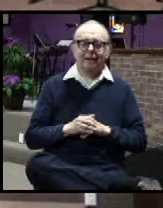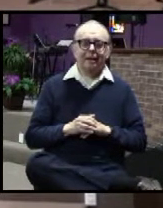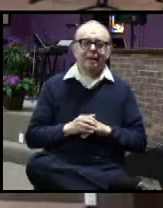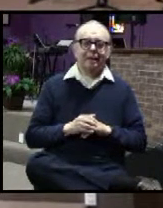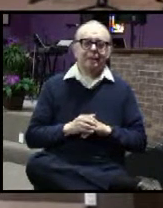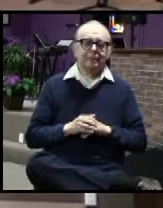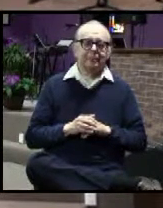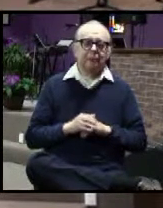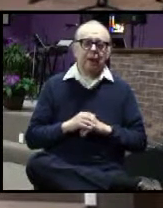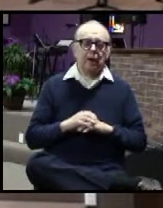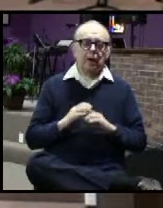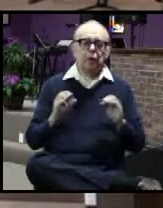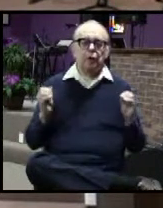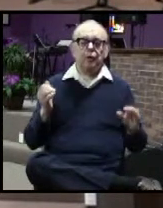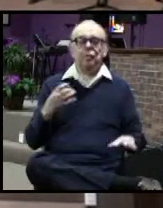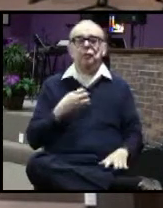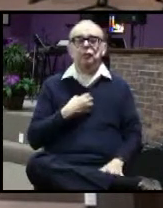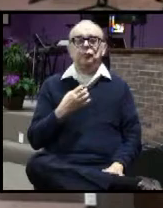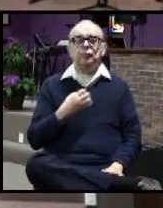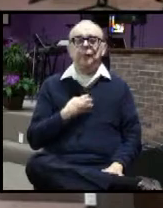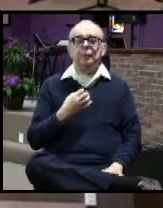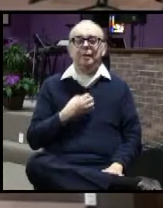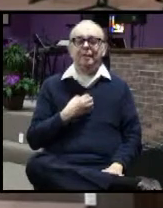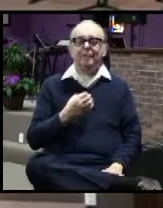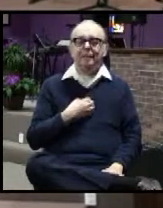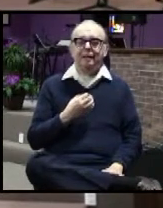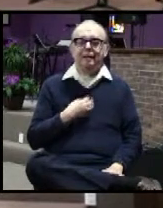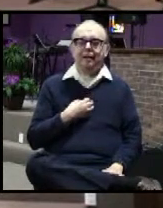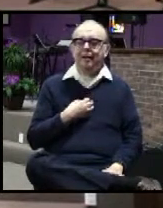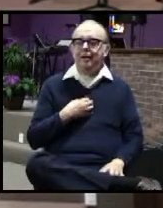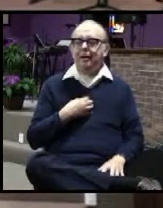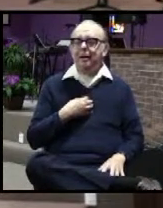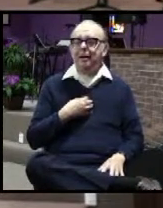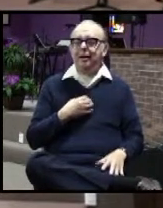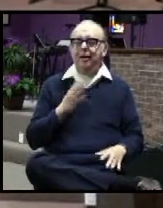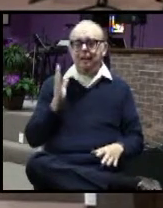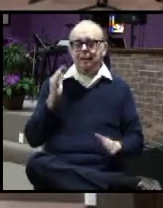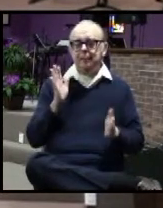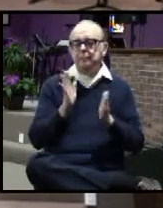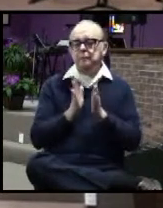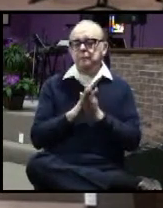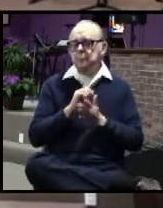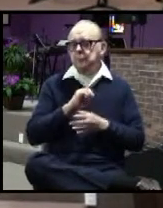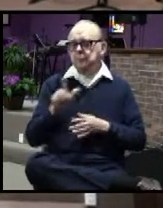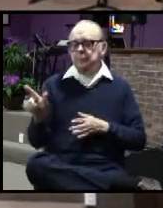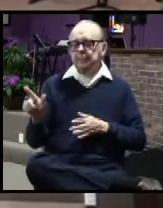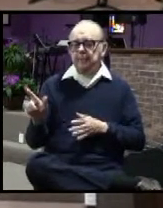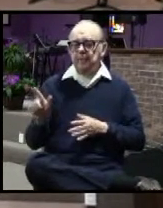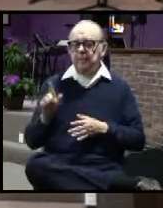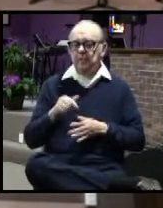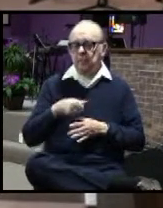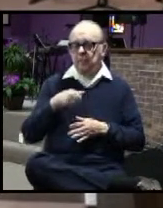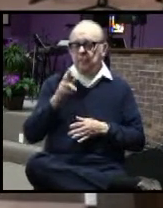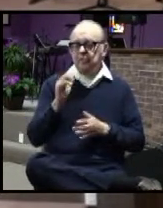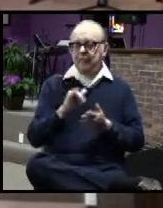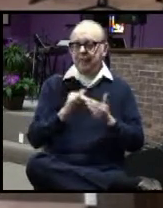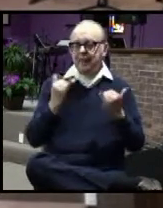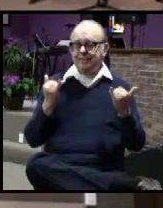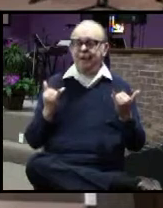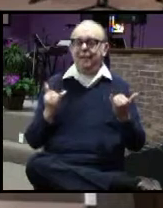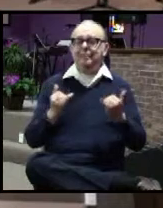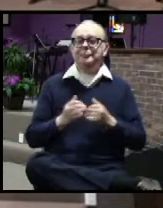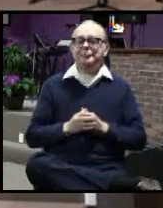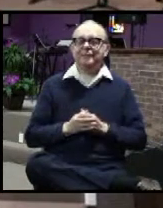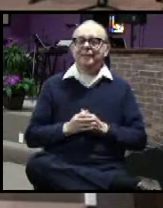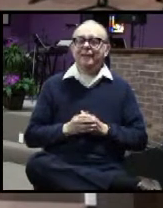no grumbling. Yes, which I hope and pray that all of you will respect that today.